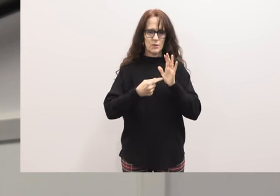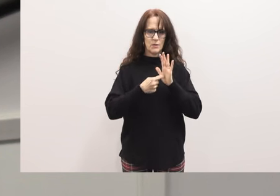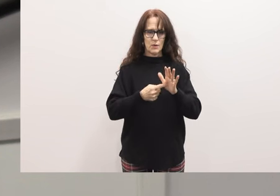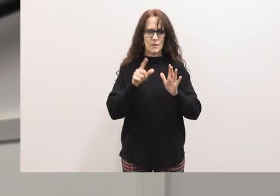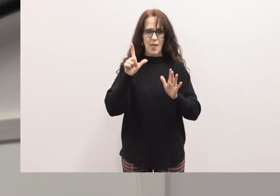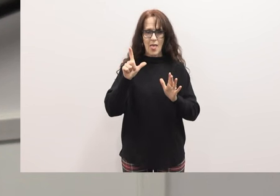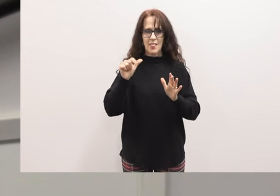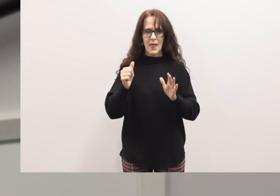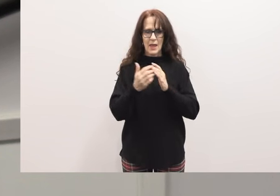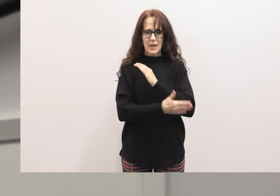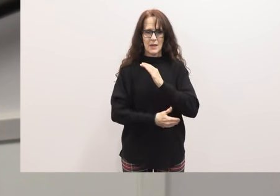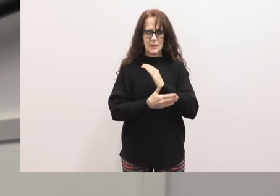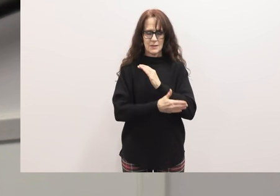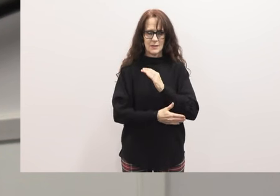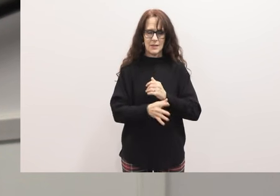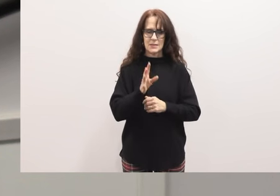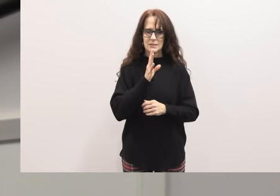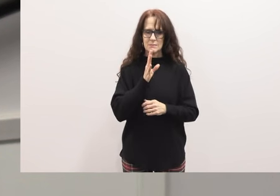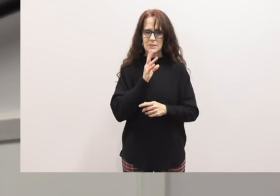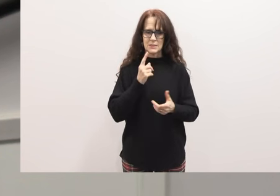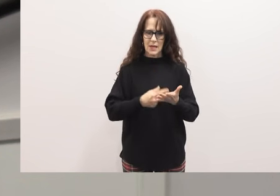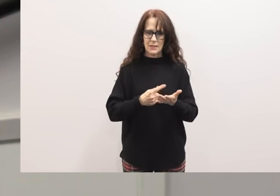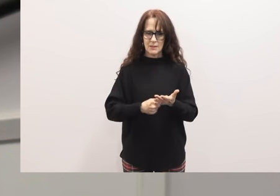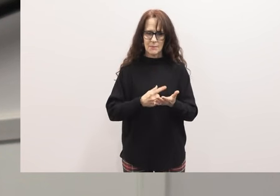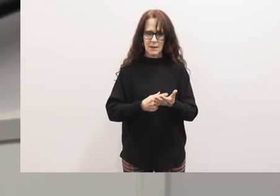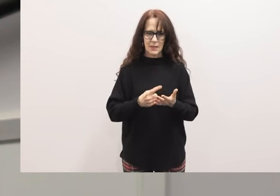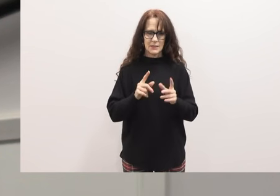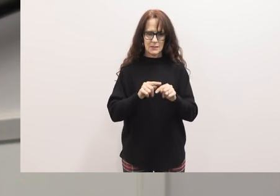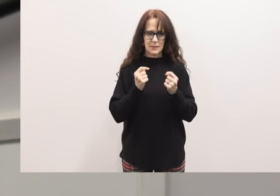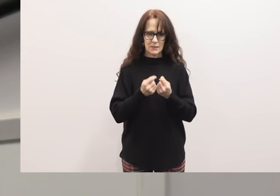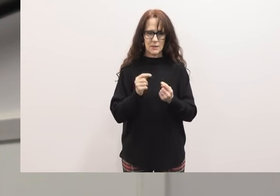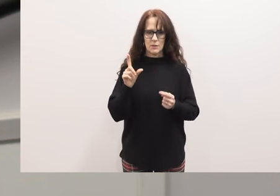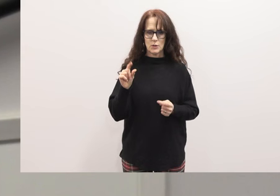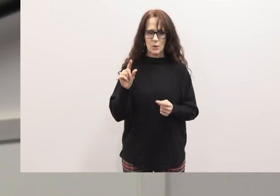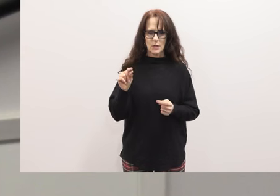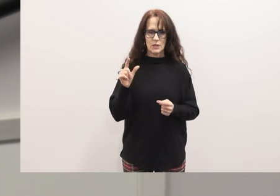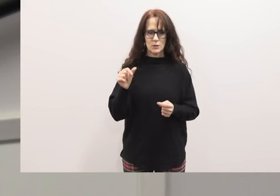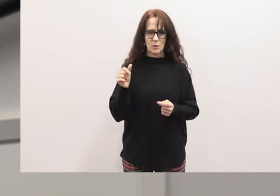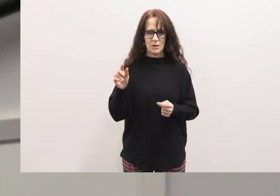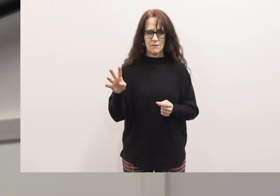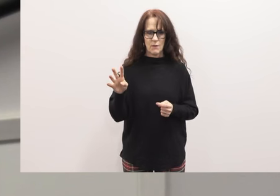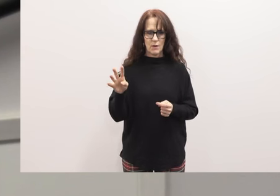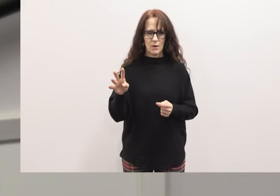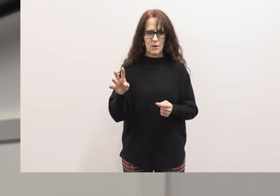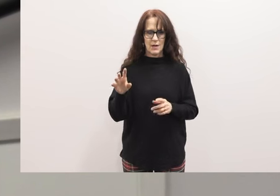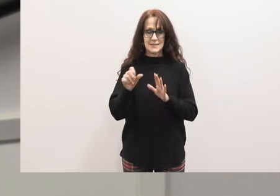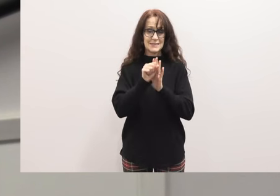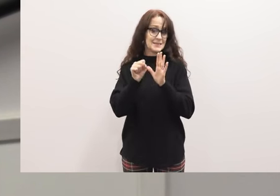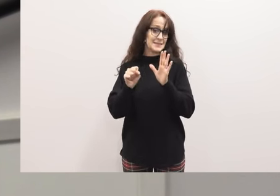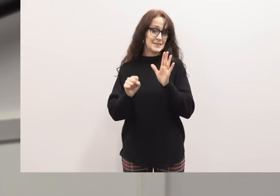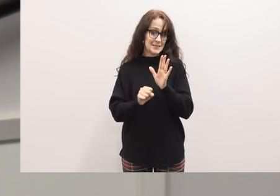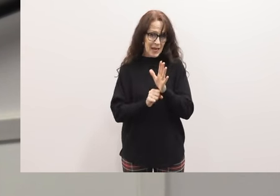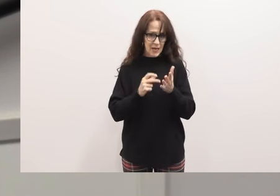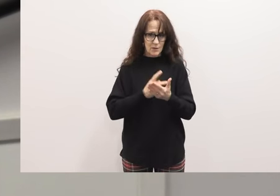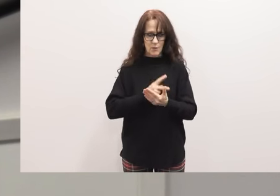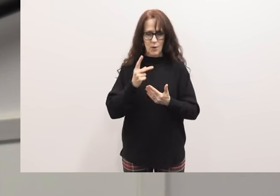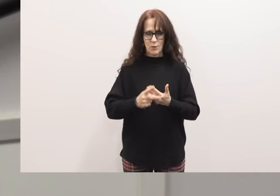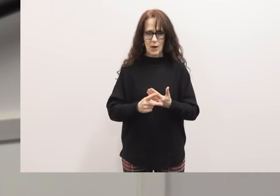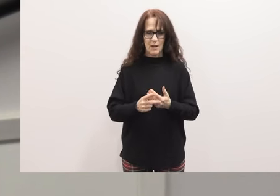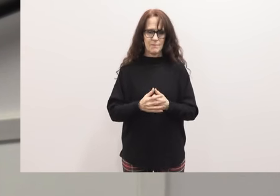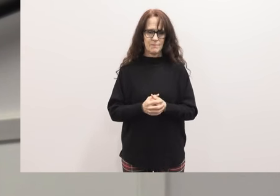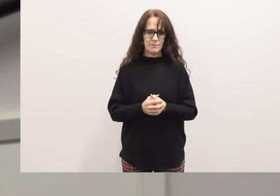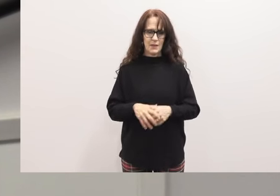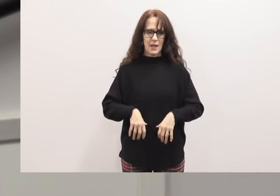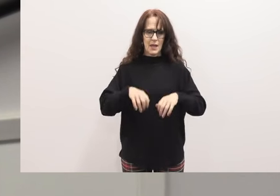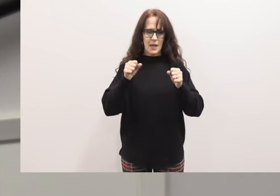Angeles County Speech and Debate Team in the 2024 State Migrant Education Program Speech and Debate Tournament to